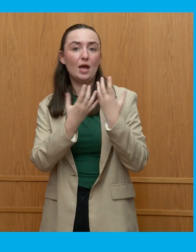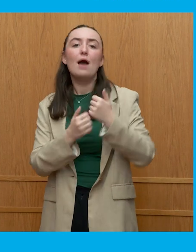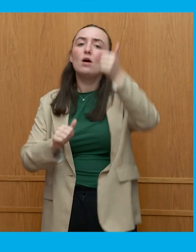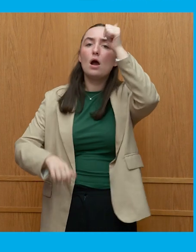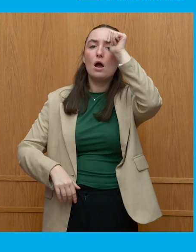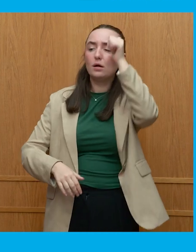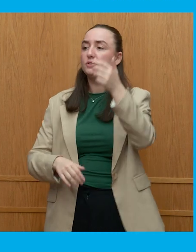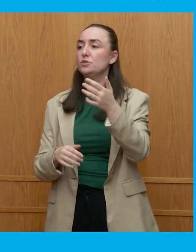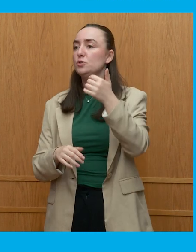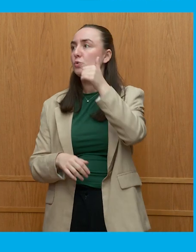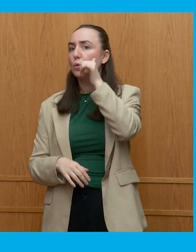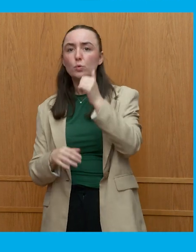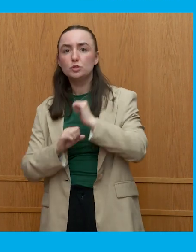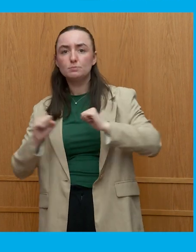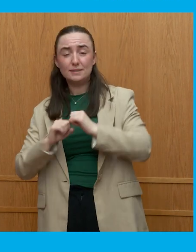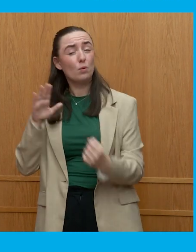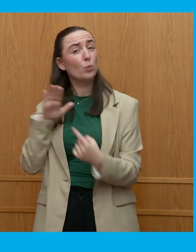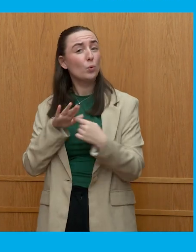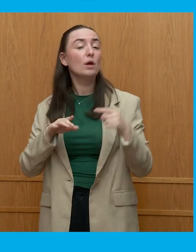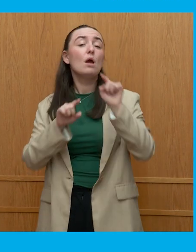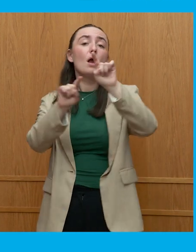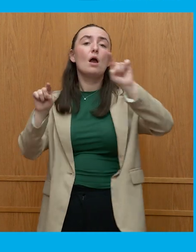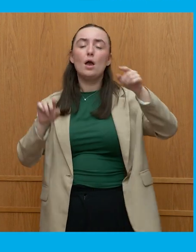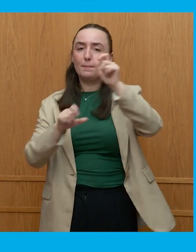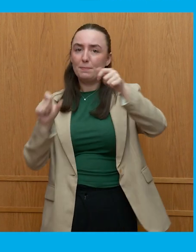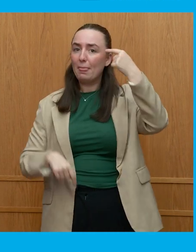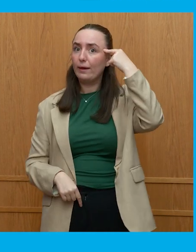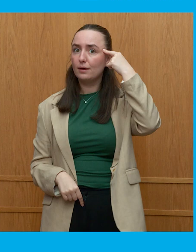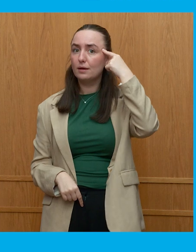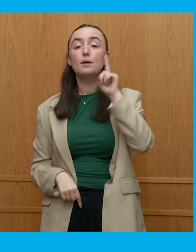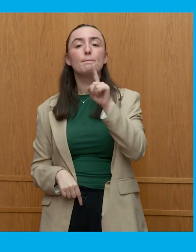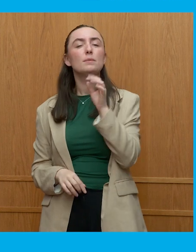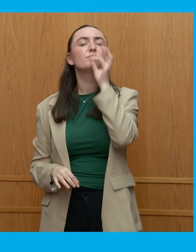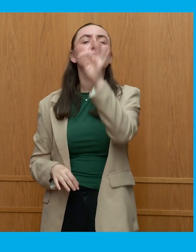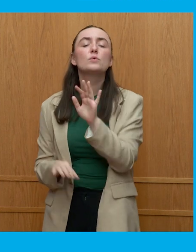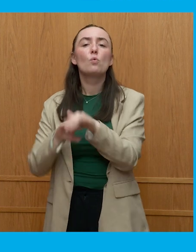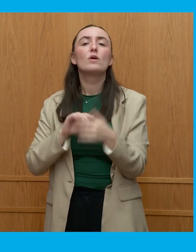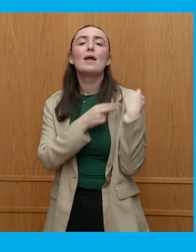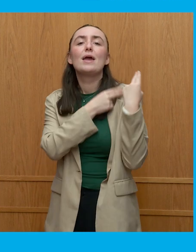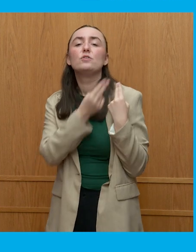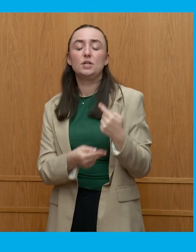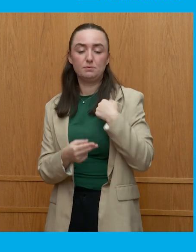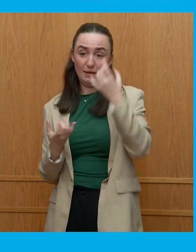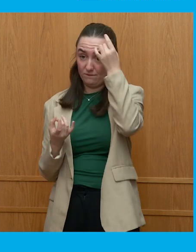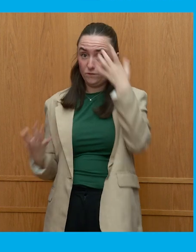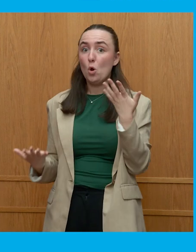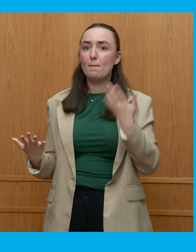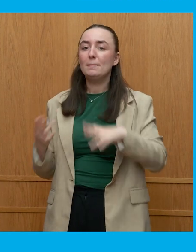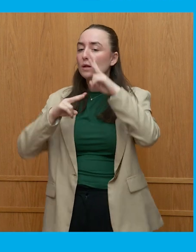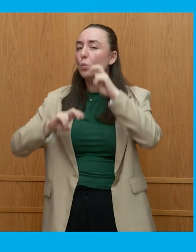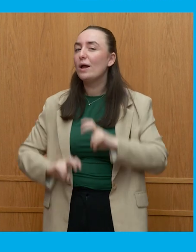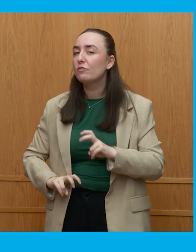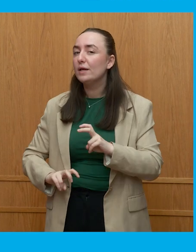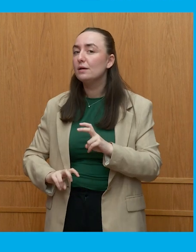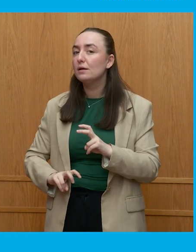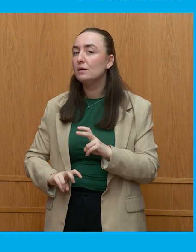out beyond our profession. But a question about the heritage, I'd forgotten that there was an inquiry. And it's for the